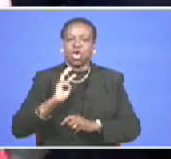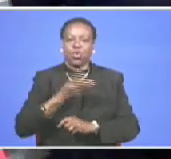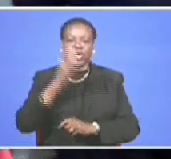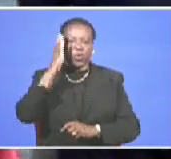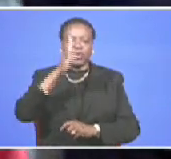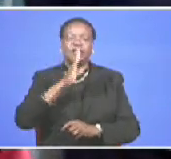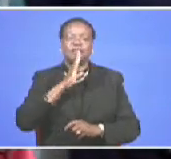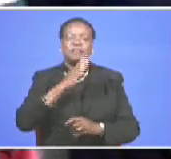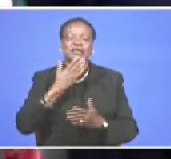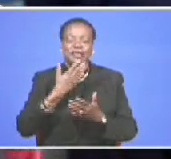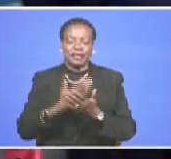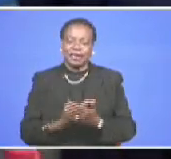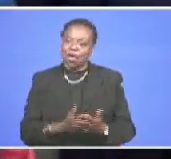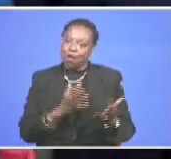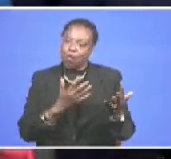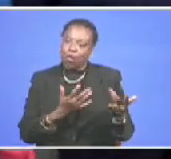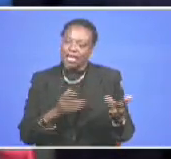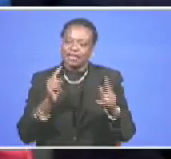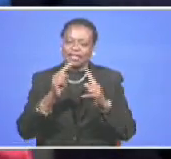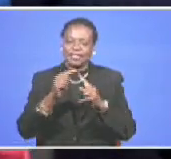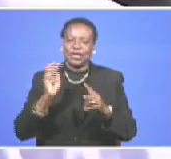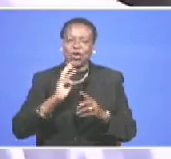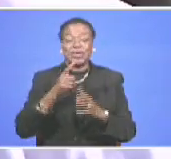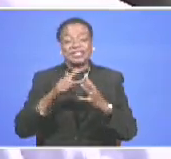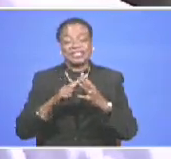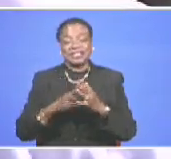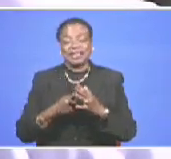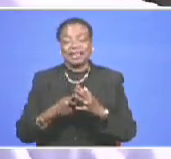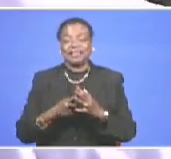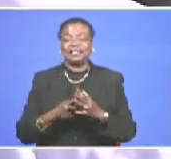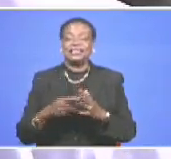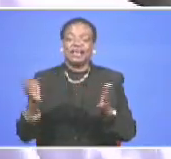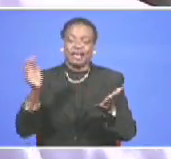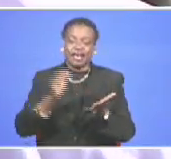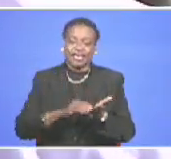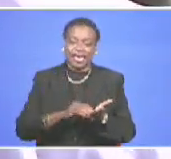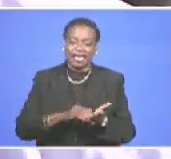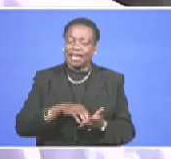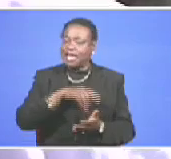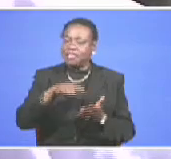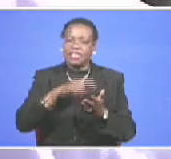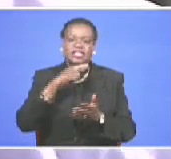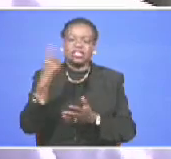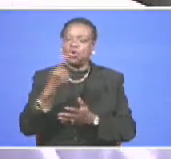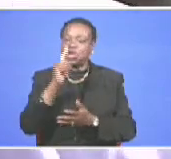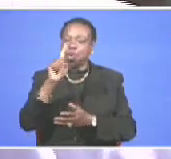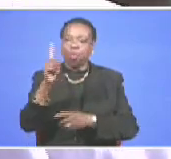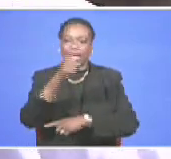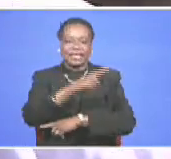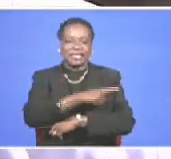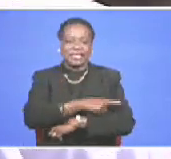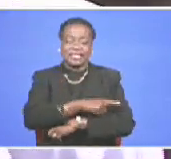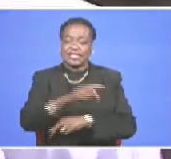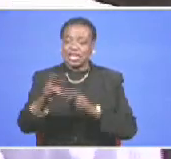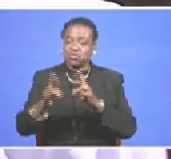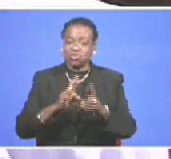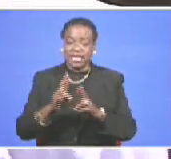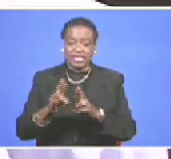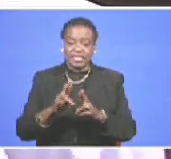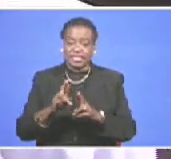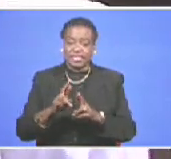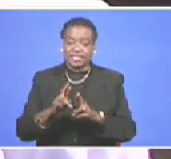I have to wait until we start again. I got no prediction. This regatta is only a one-day race for Sunday. You just have to be in the top 5 until Sunday.